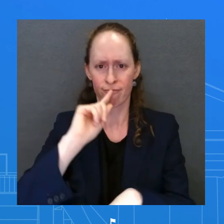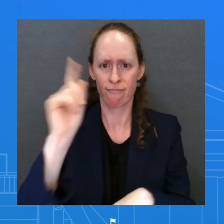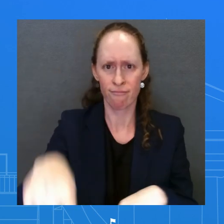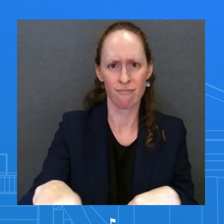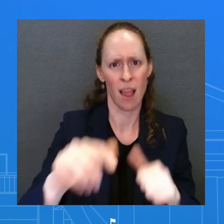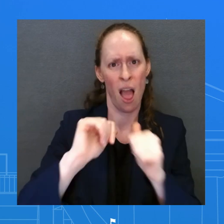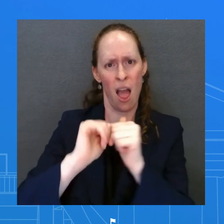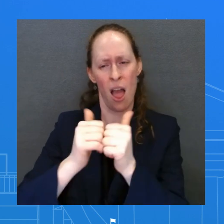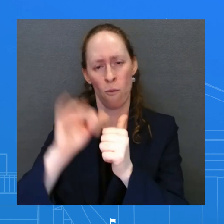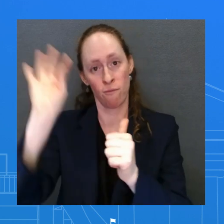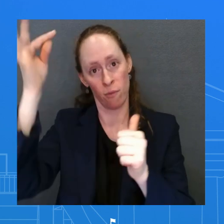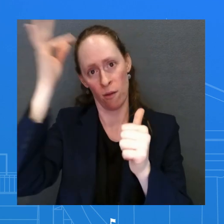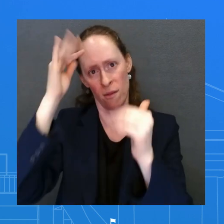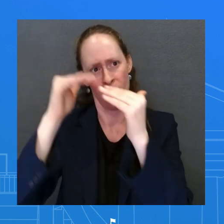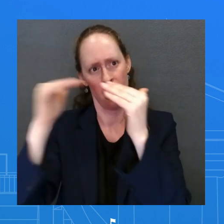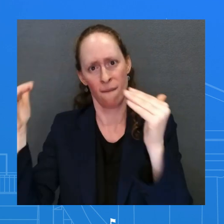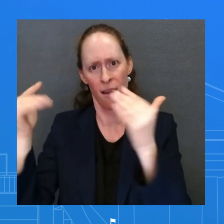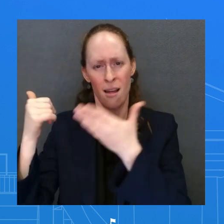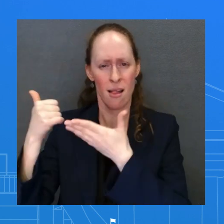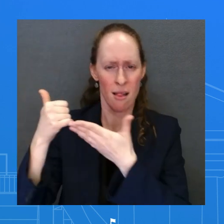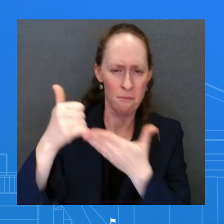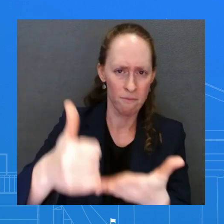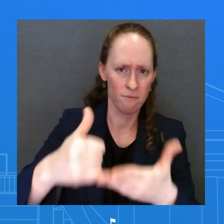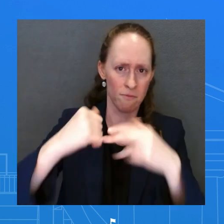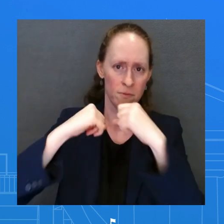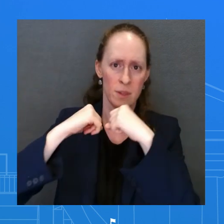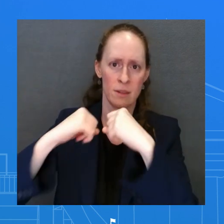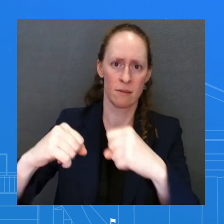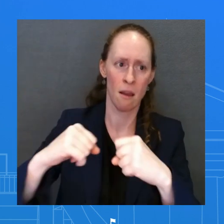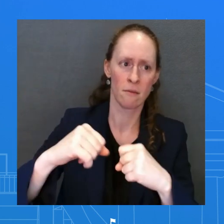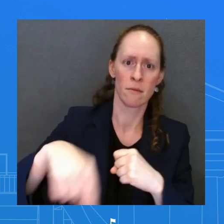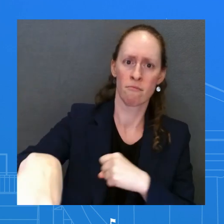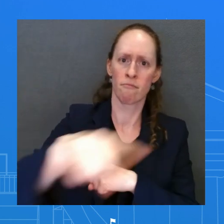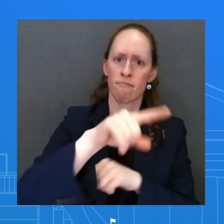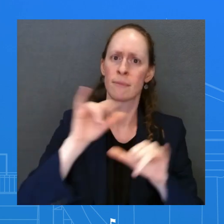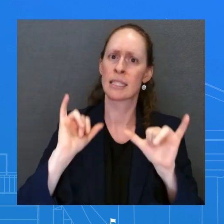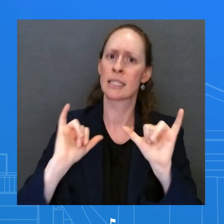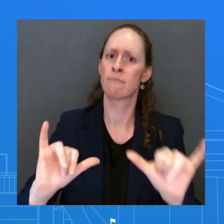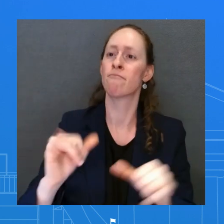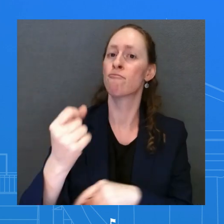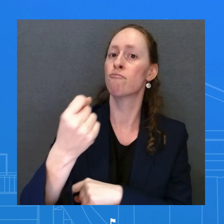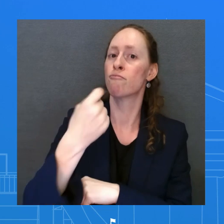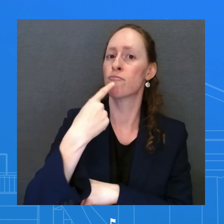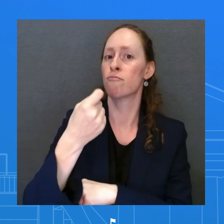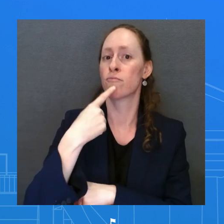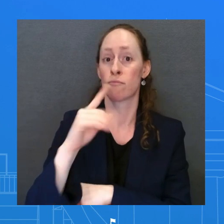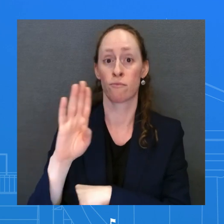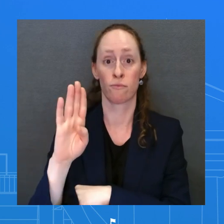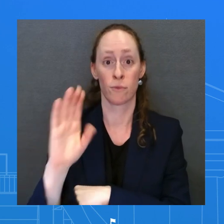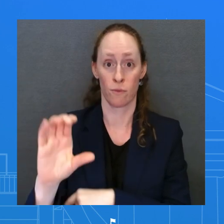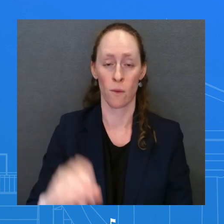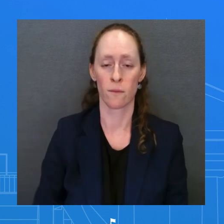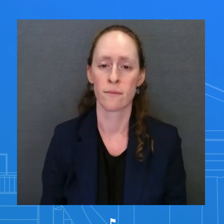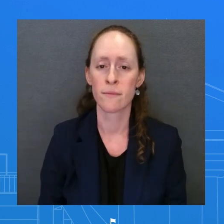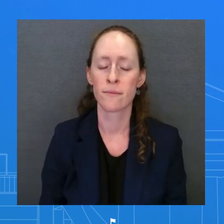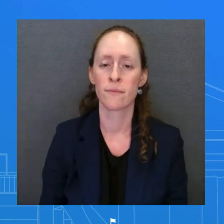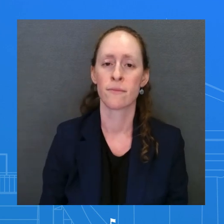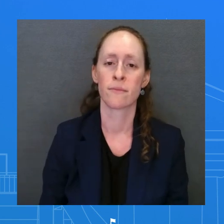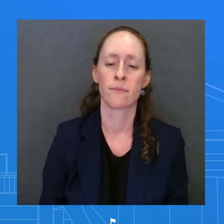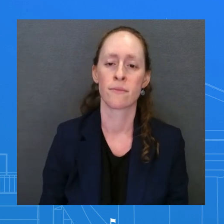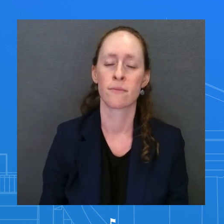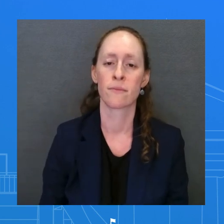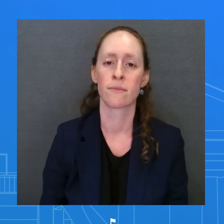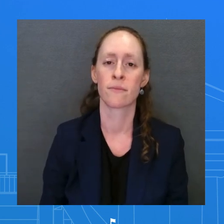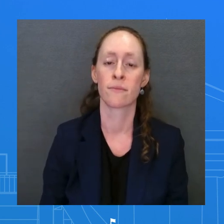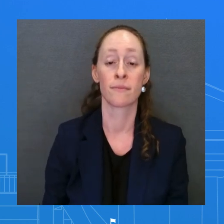for women. And so the president's going to take action. You're going to hear from both the president and the vice president later today. The vice president's going to